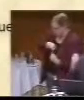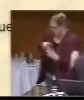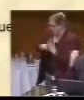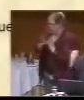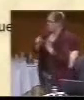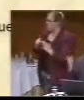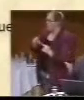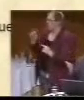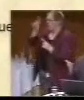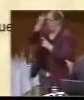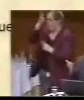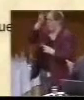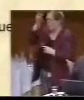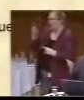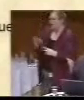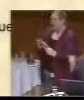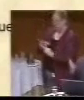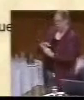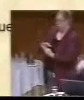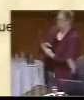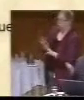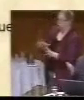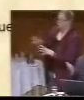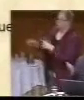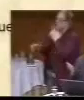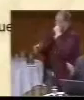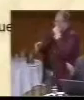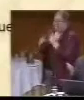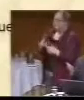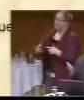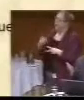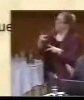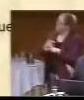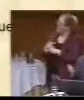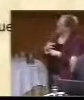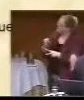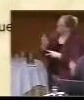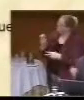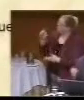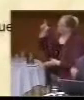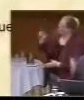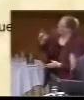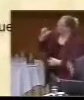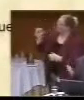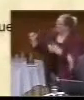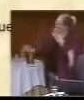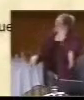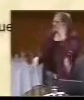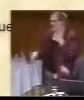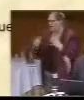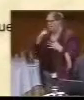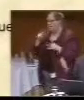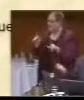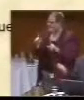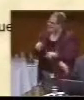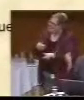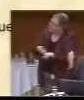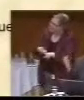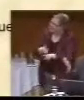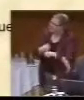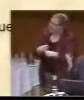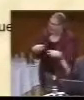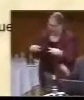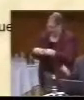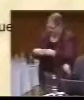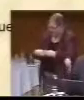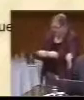dyslexics have lowered scores on their math tests because the test is really confounding